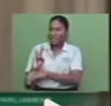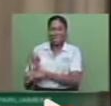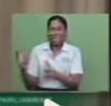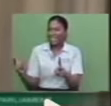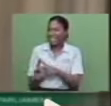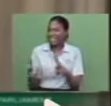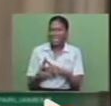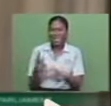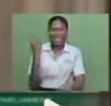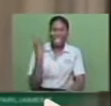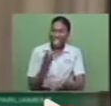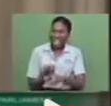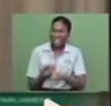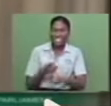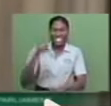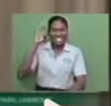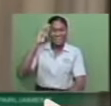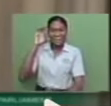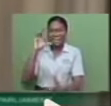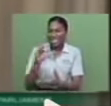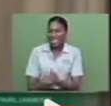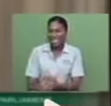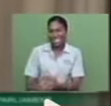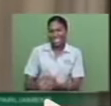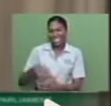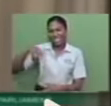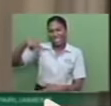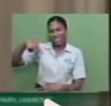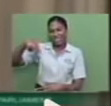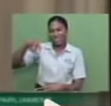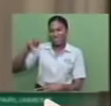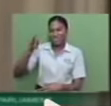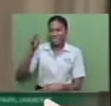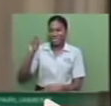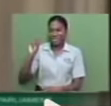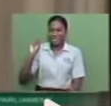believe anything this minister tells us. Very difficult.